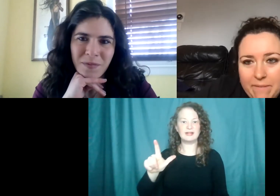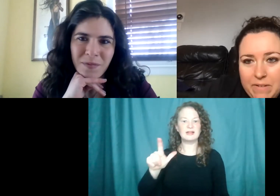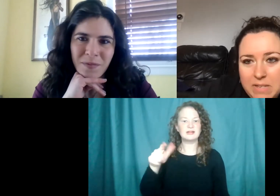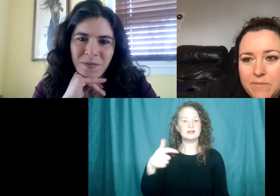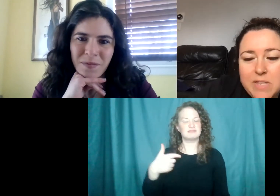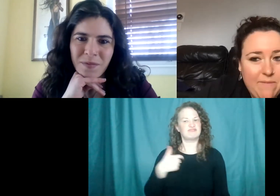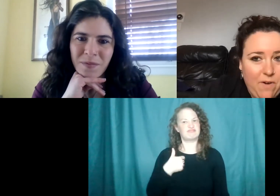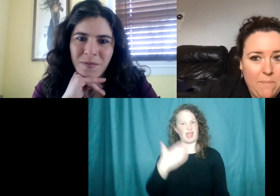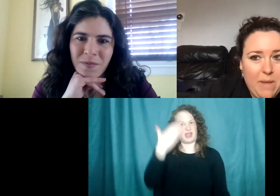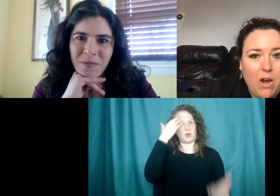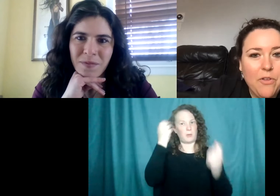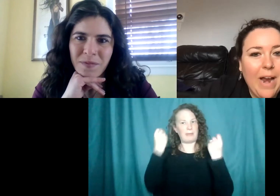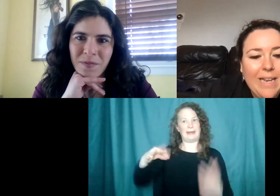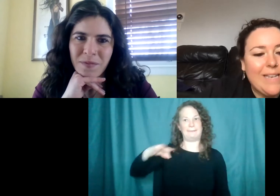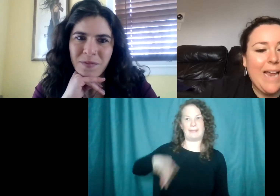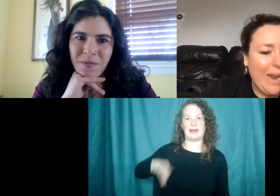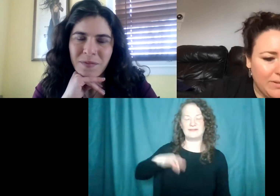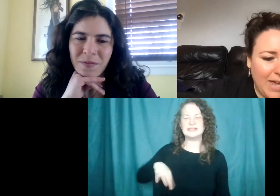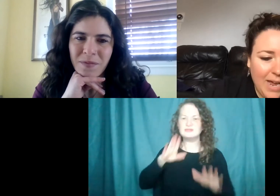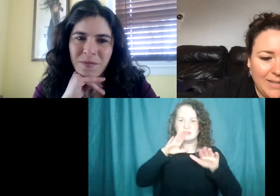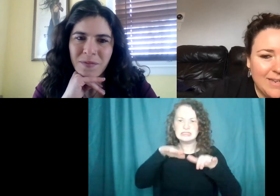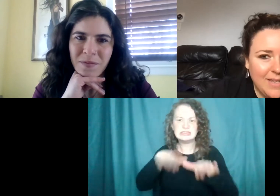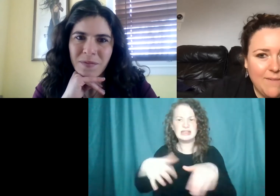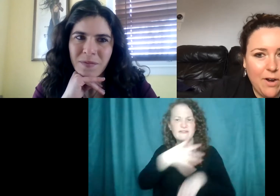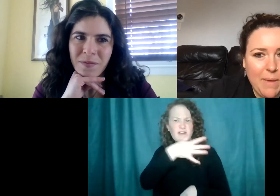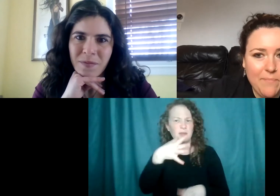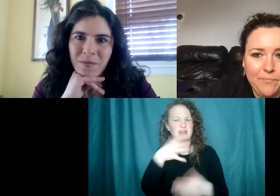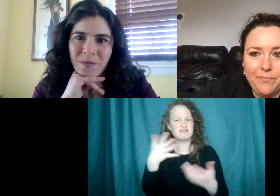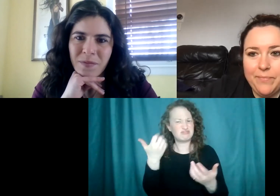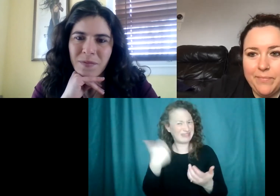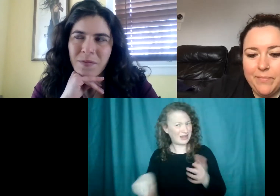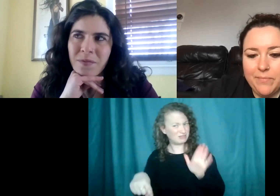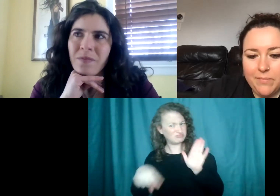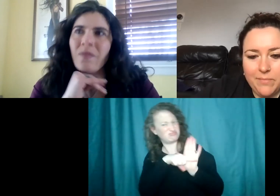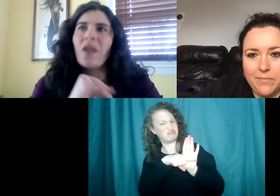of the benefits of sea farming. Are there any downsides to sea farming?